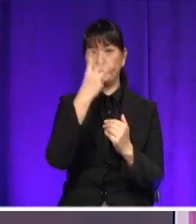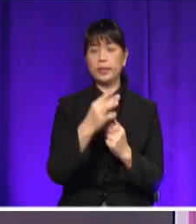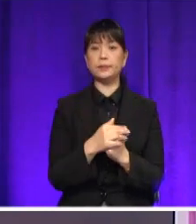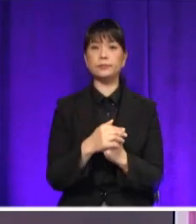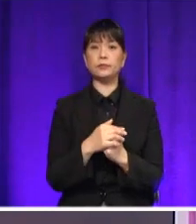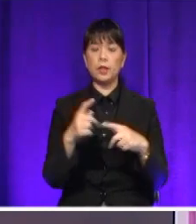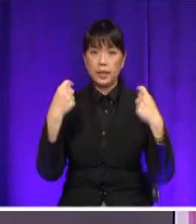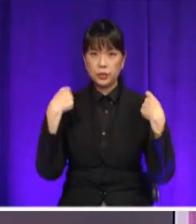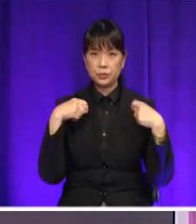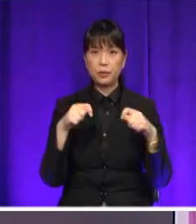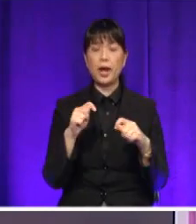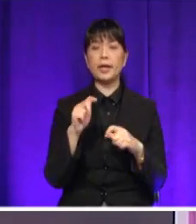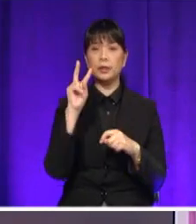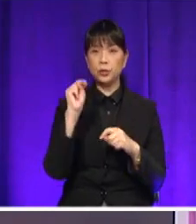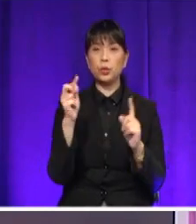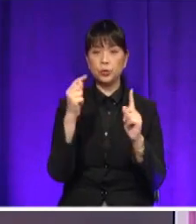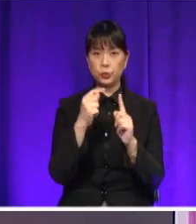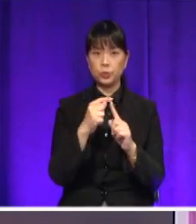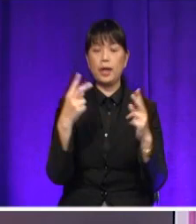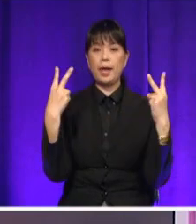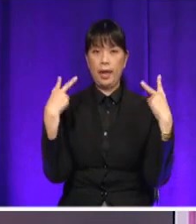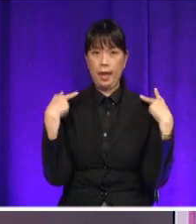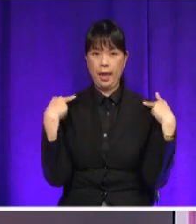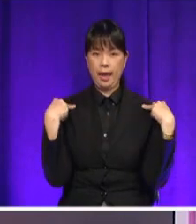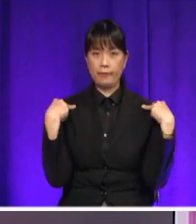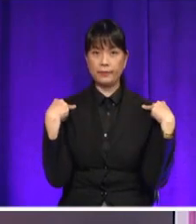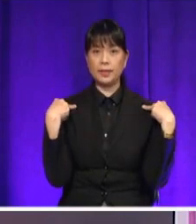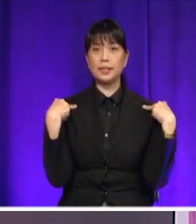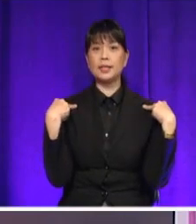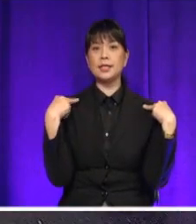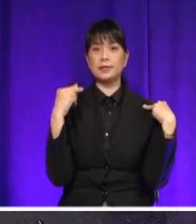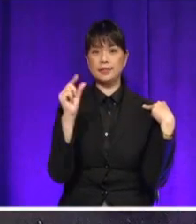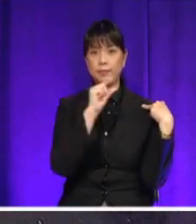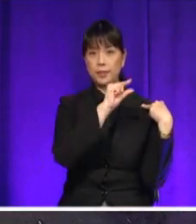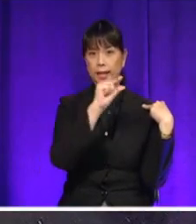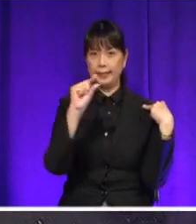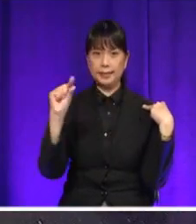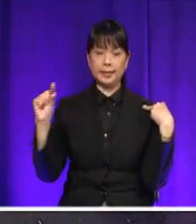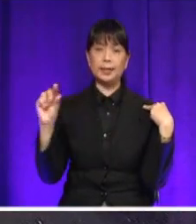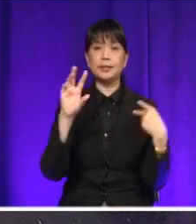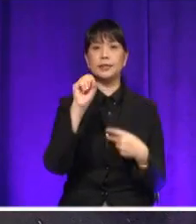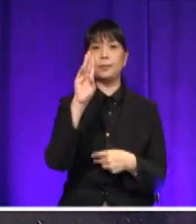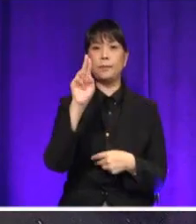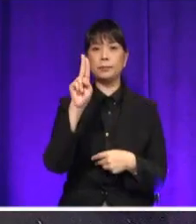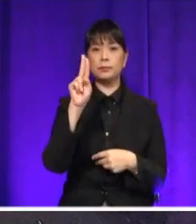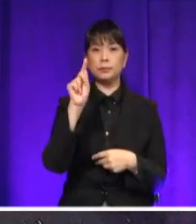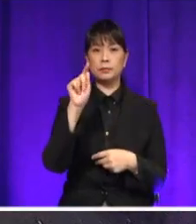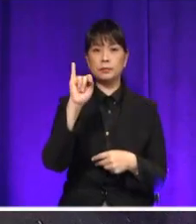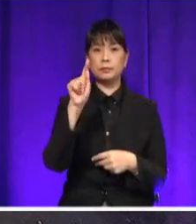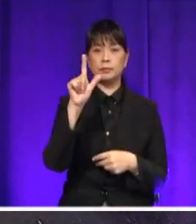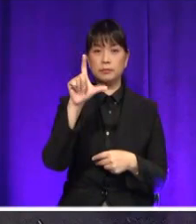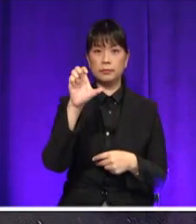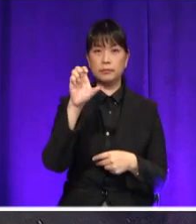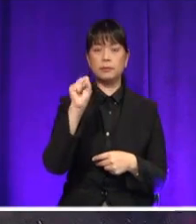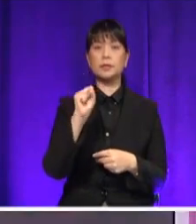and try not to have the, what is it, Nisa? Subtitles. Subtitles on, and try